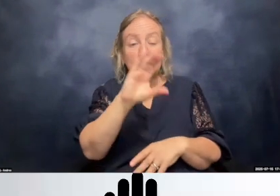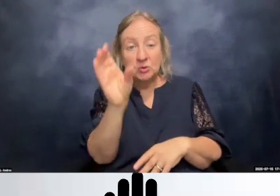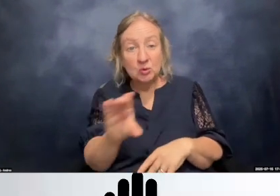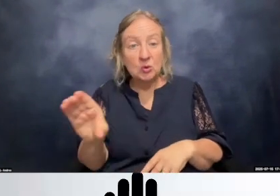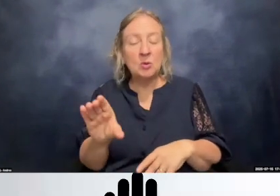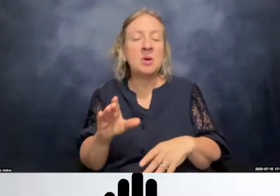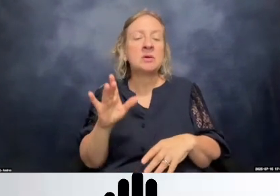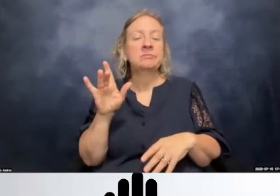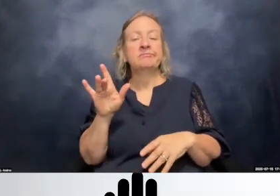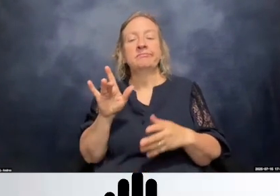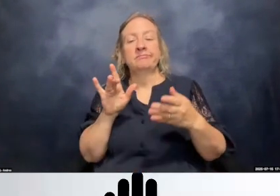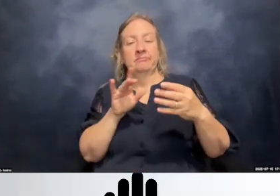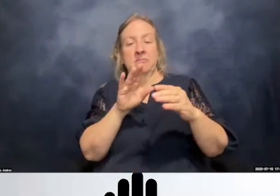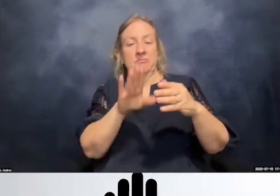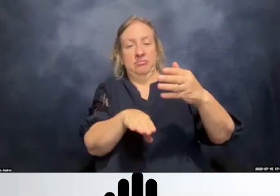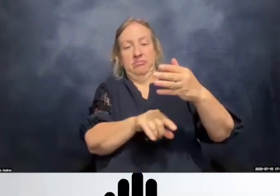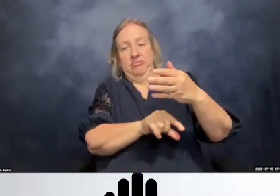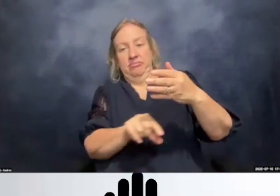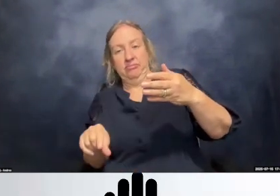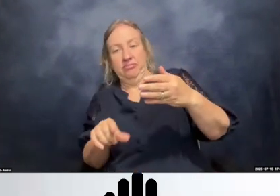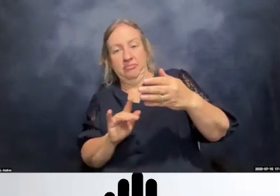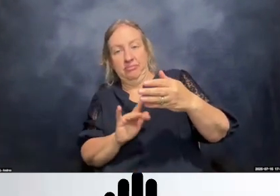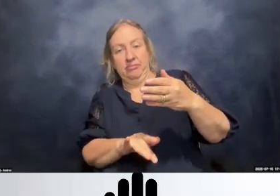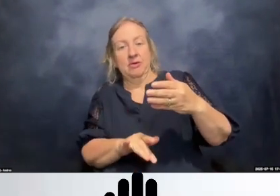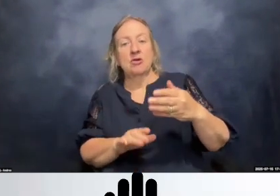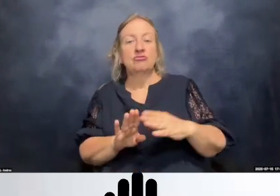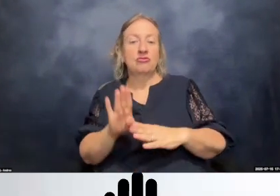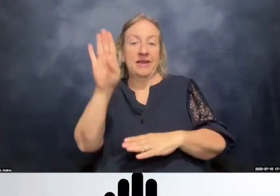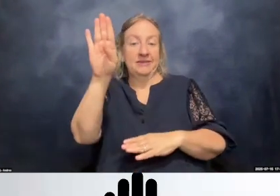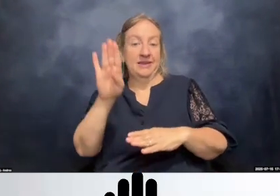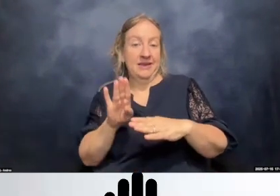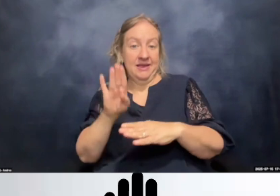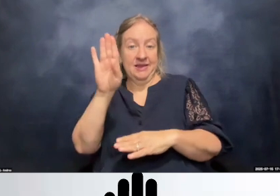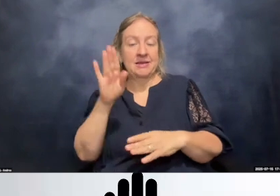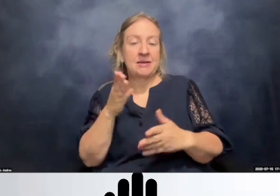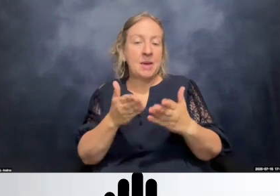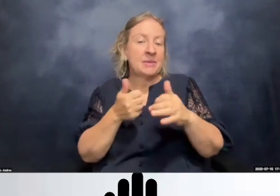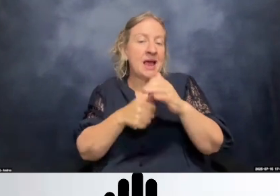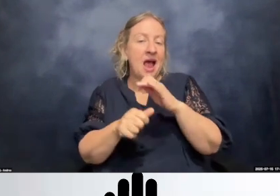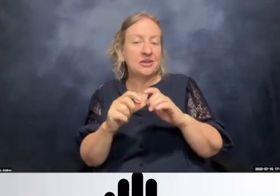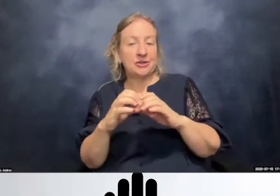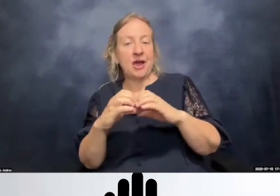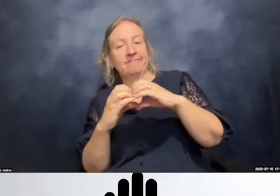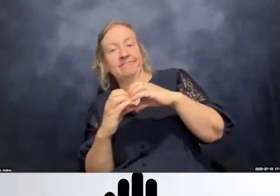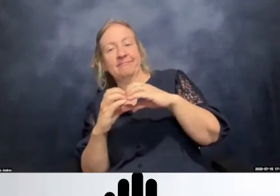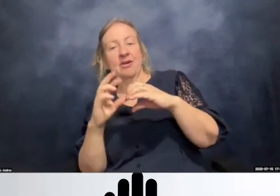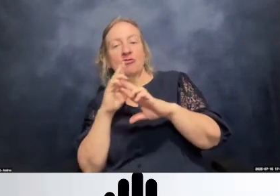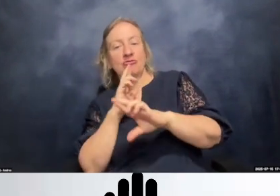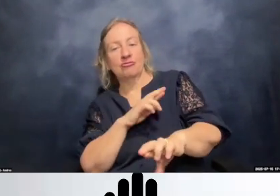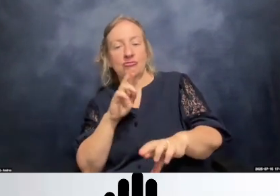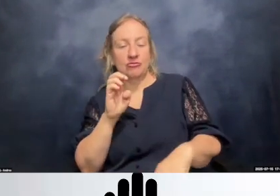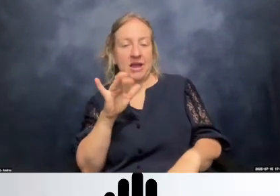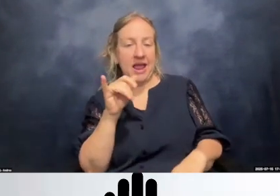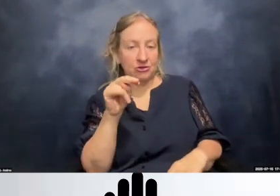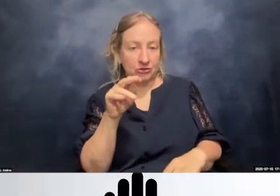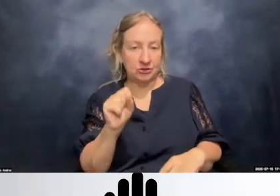Hand under the Participants tab, or it may be under Reactions. If you are on a mobile platform